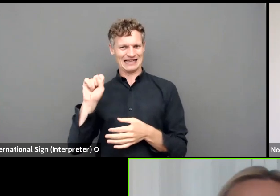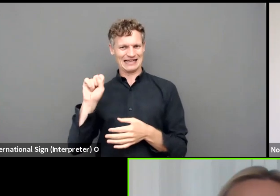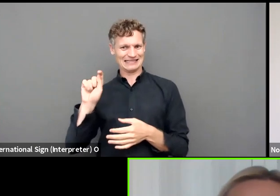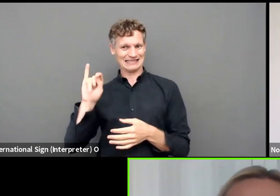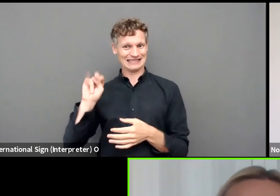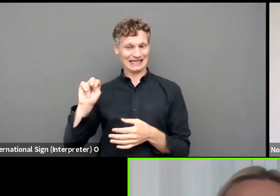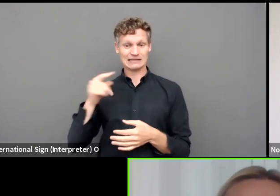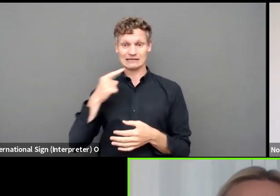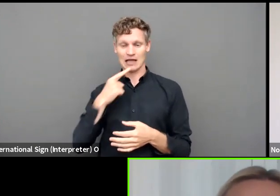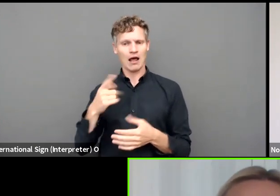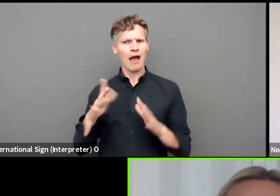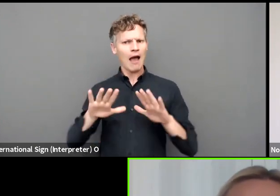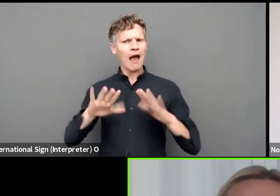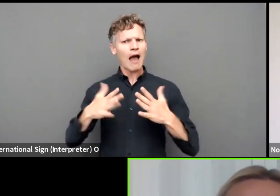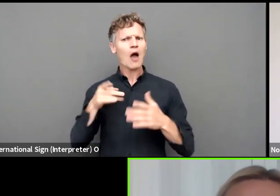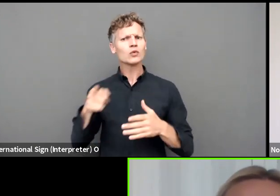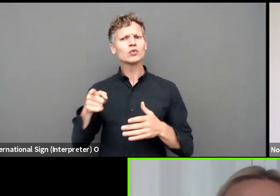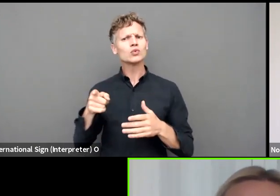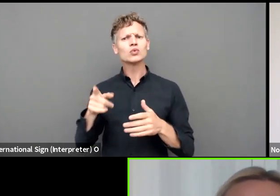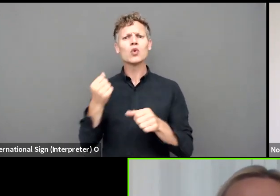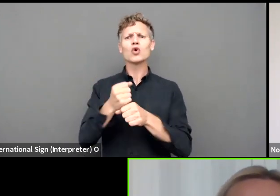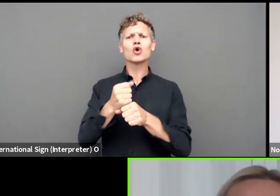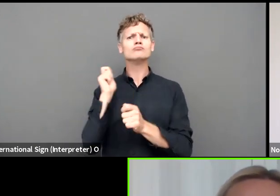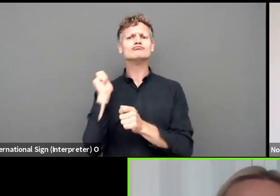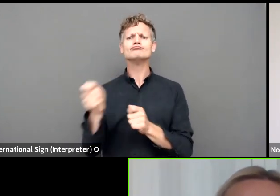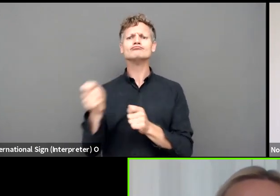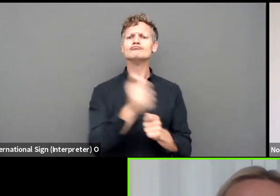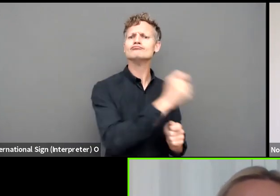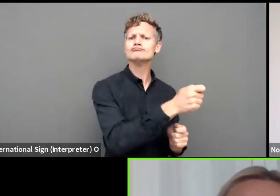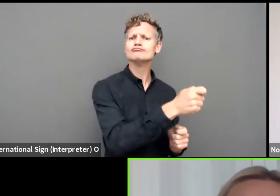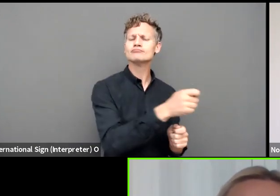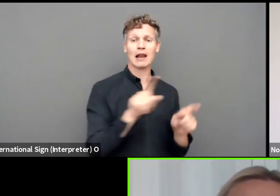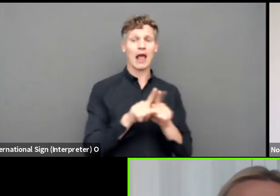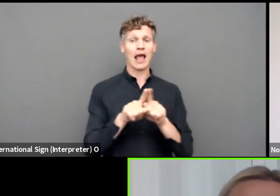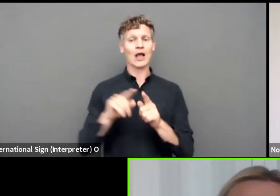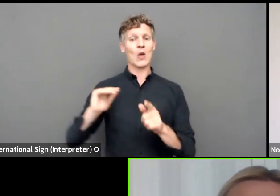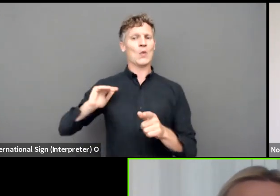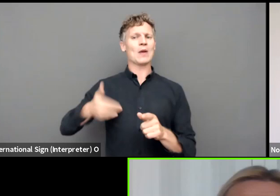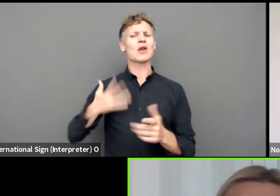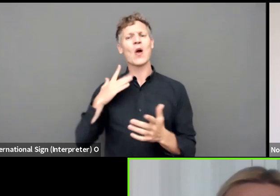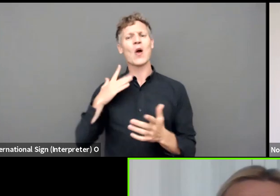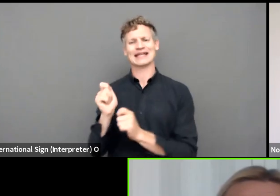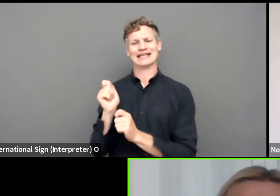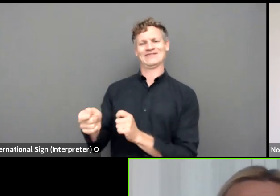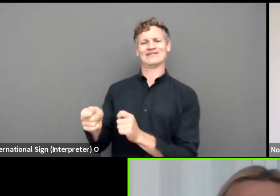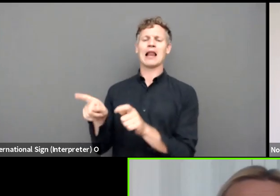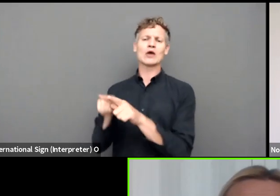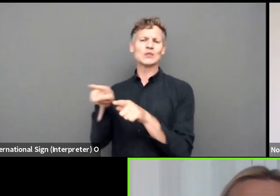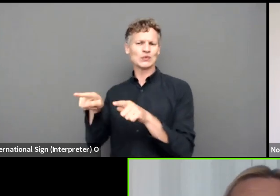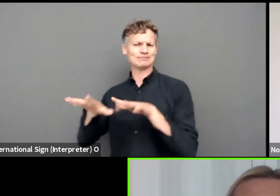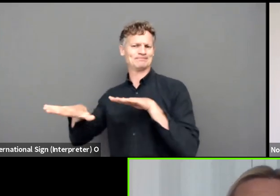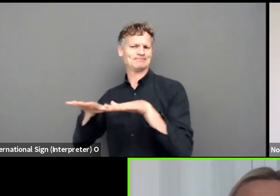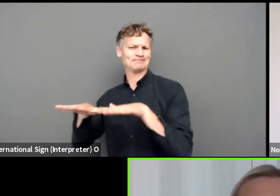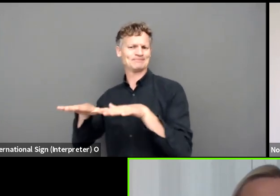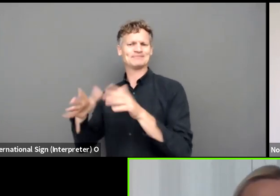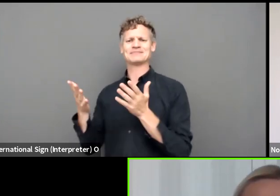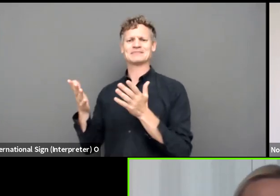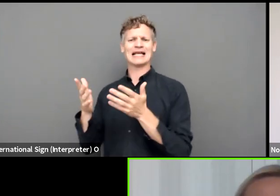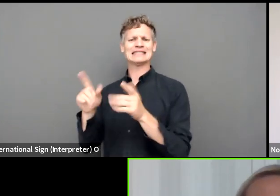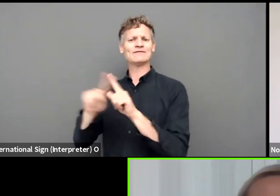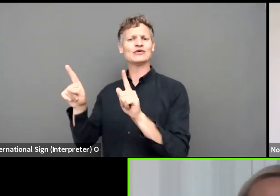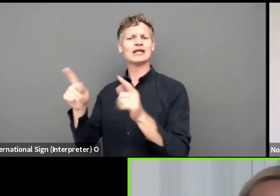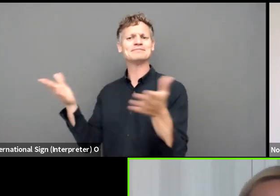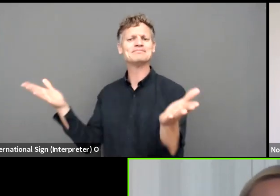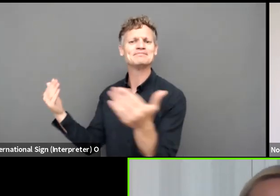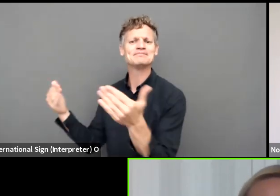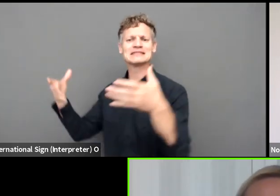are you people of color just organizing the seminars? Or are they in fact allocated the important work that is promotion